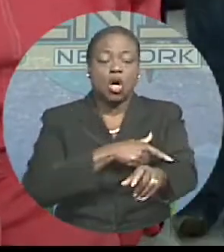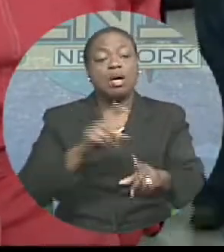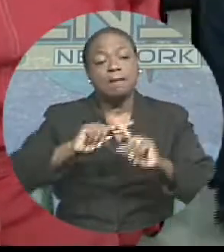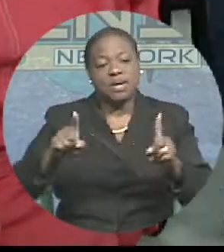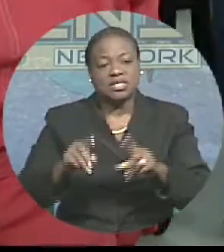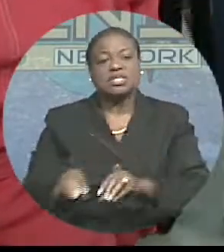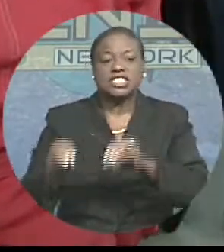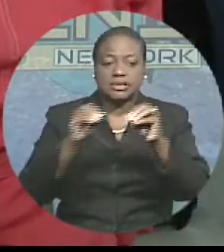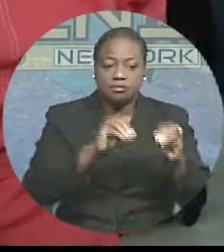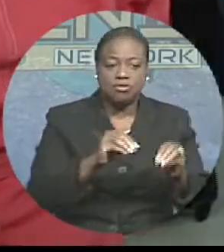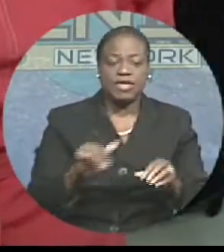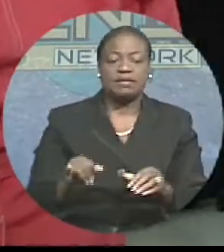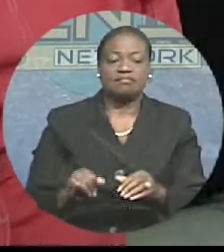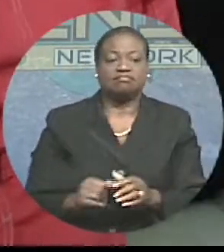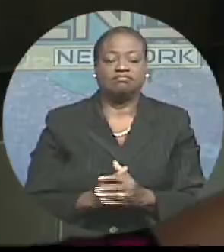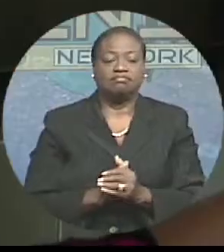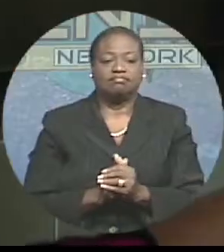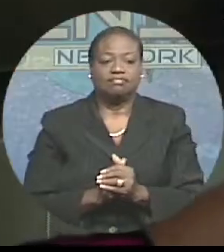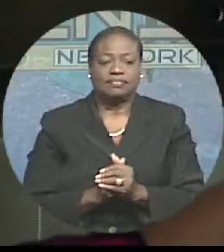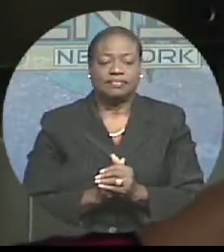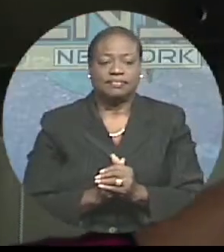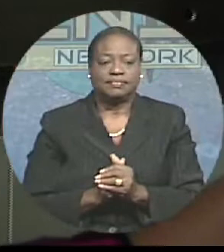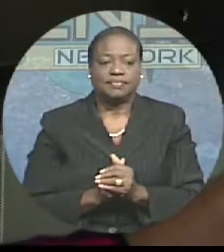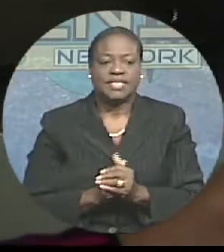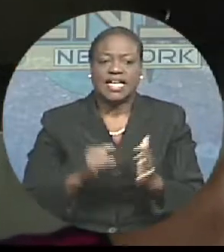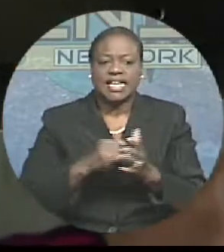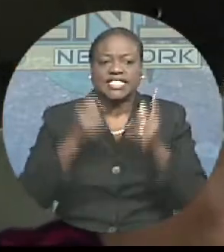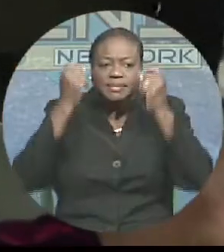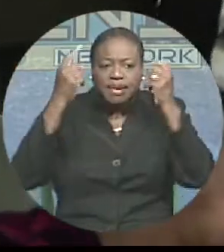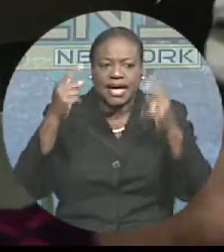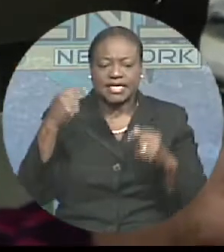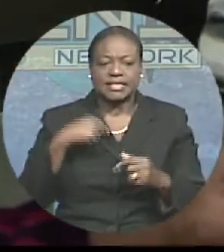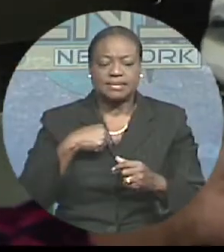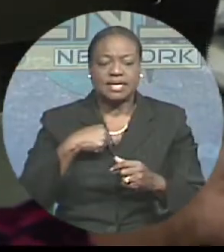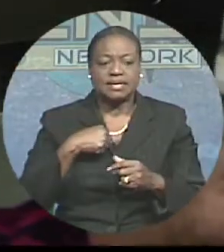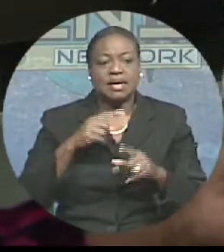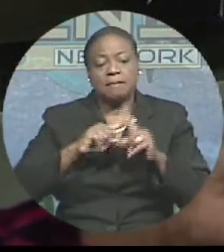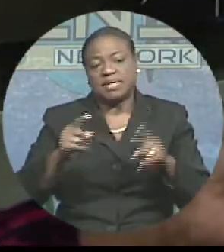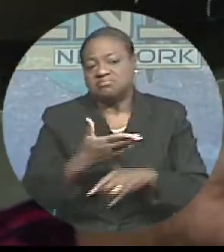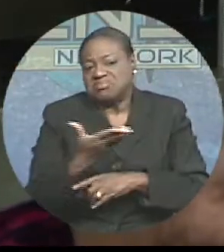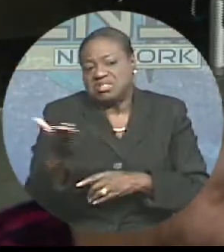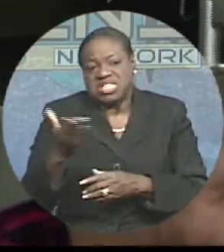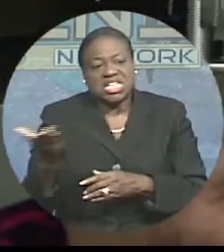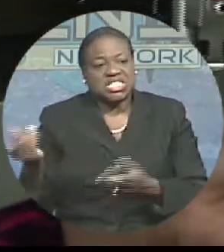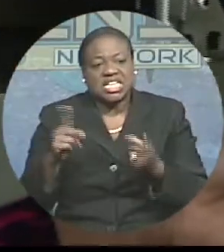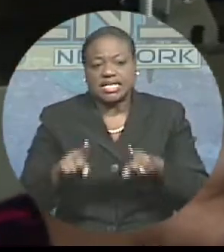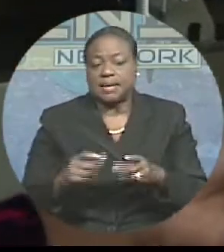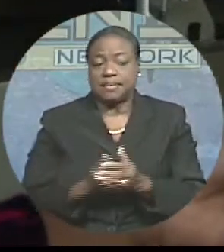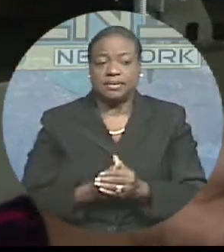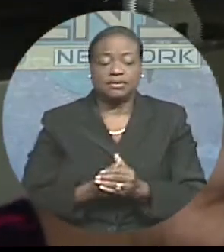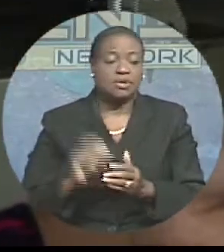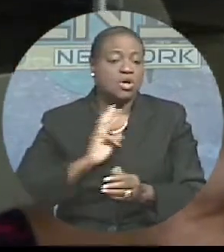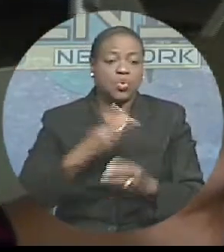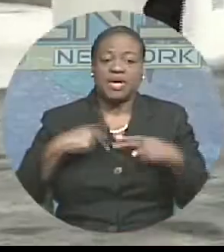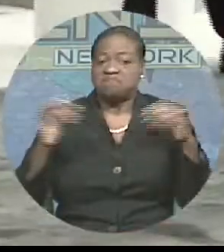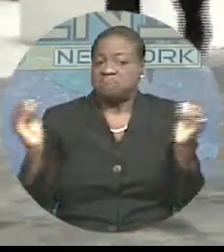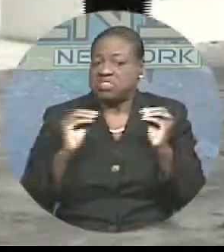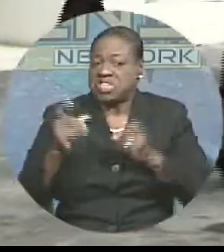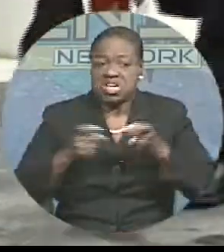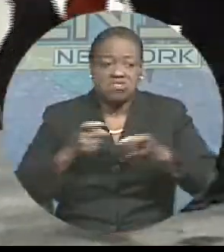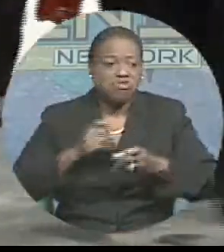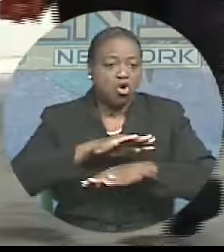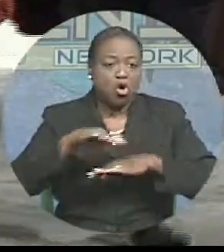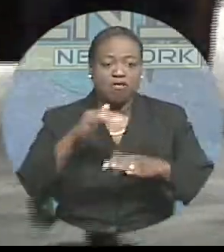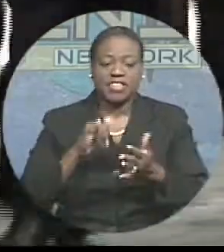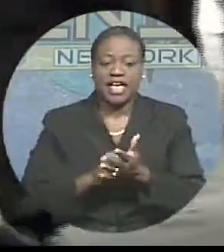moving quite steadily. Yeah, it surprised me, but these things happen. We don't have no control over that.